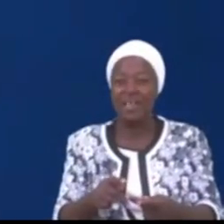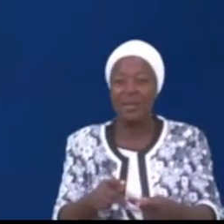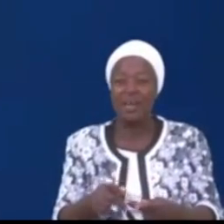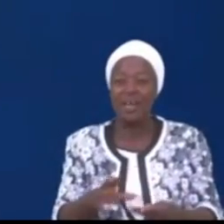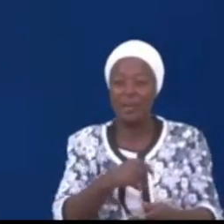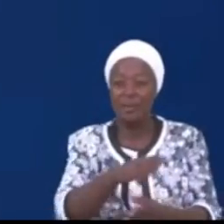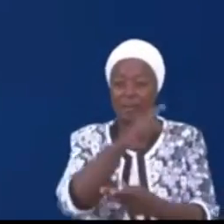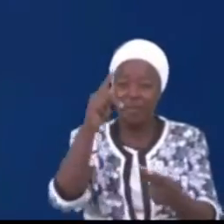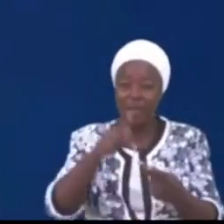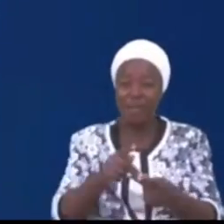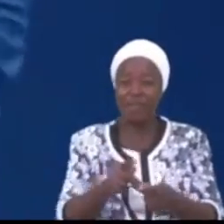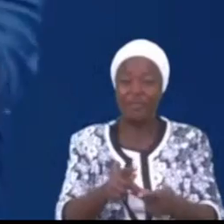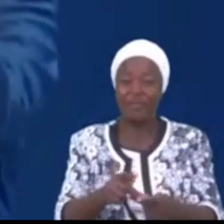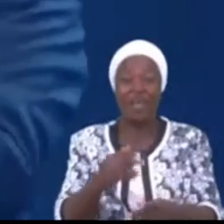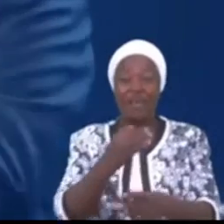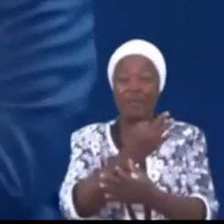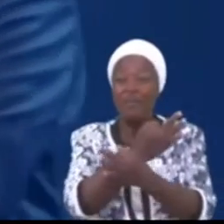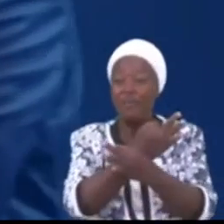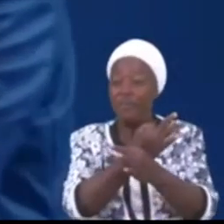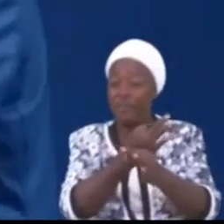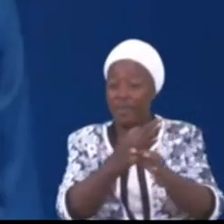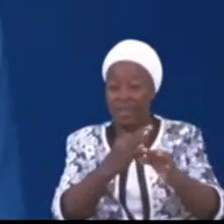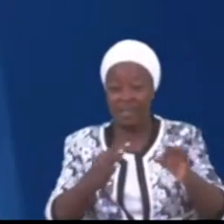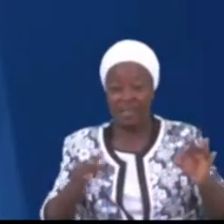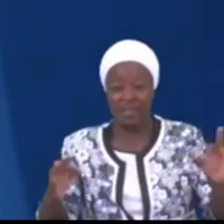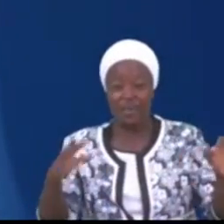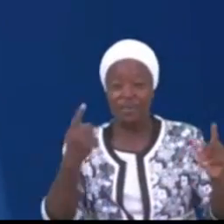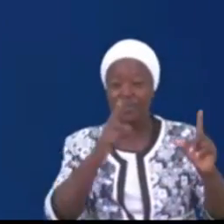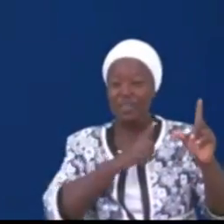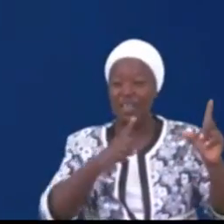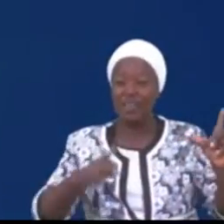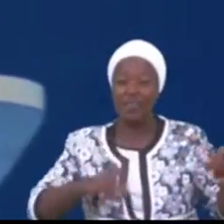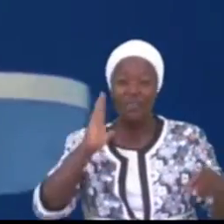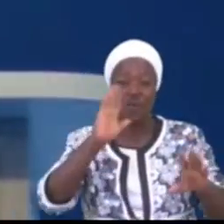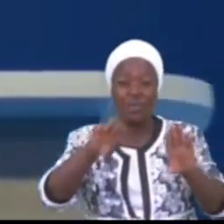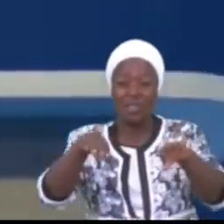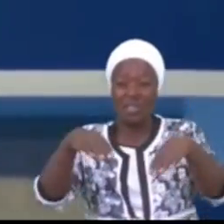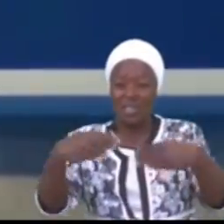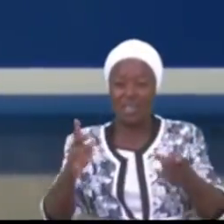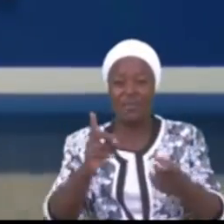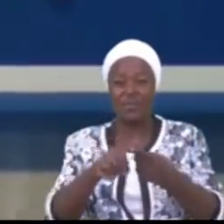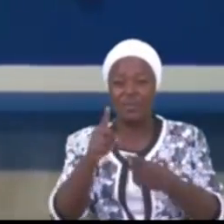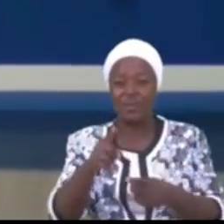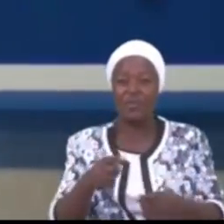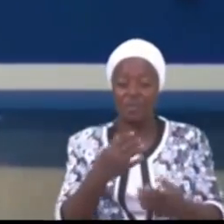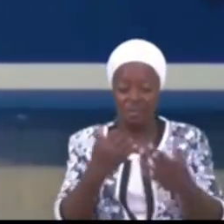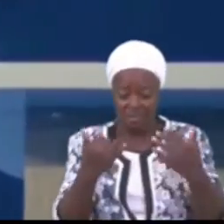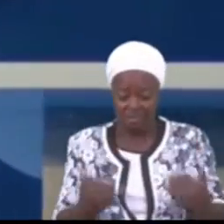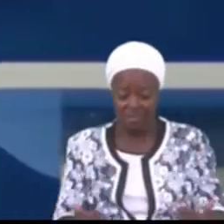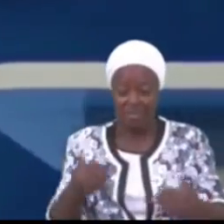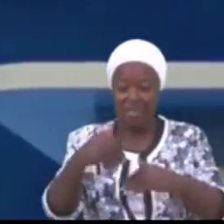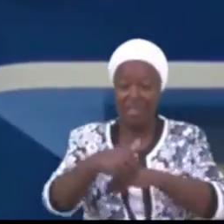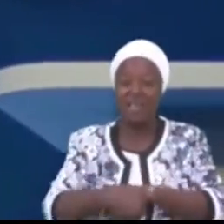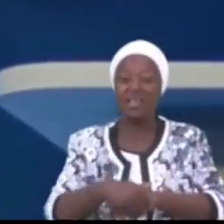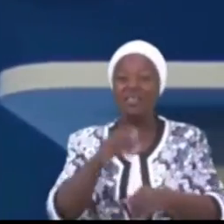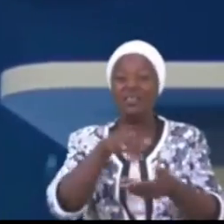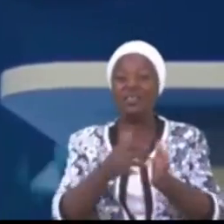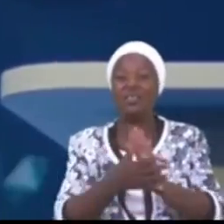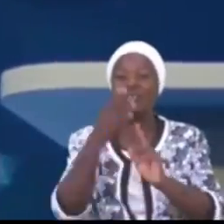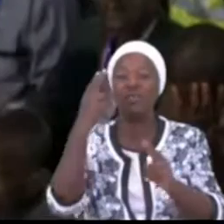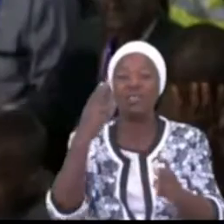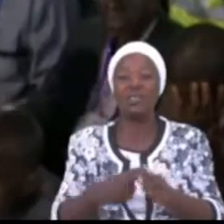perfect emancipation the Lord will give to you even tonight in